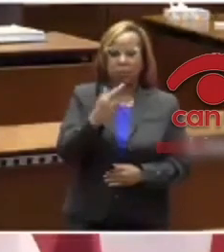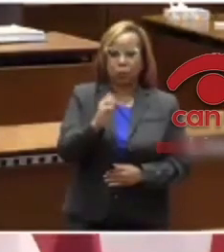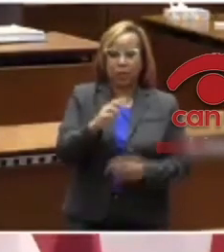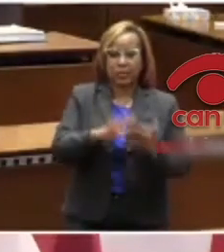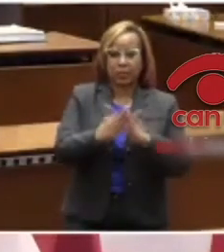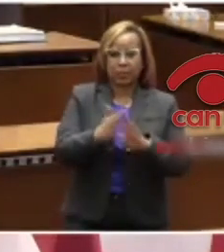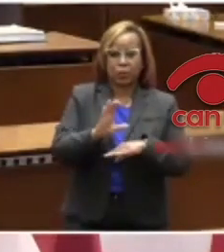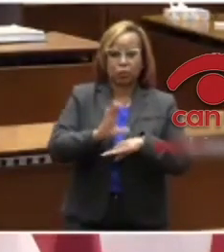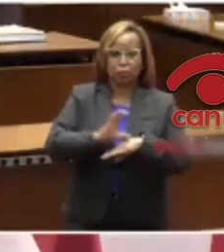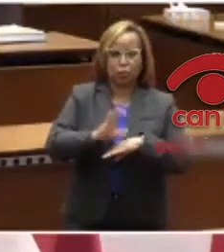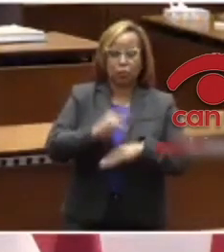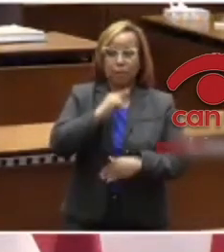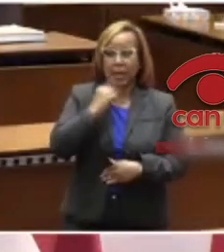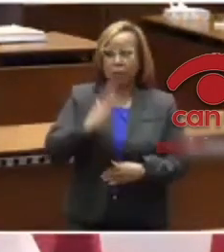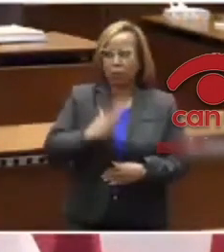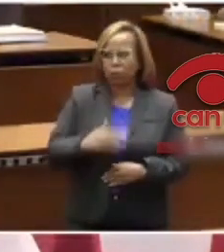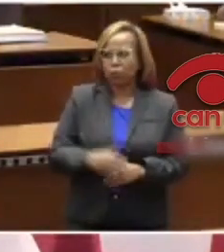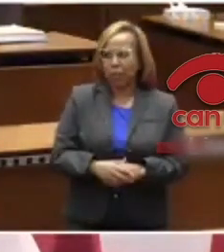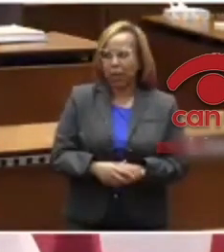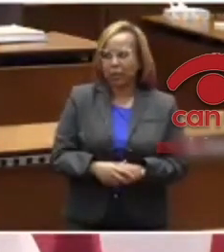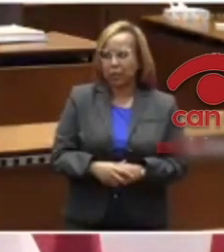Church. Pastor?